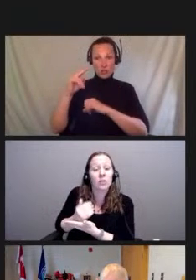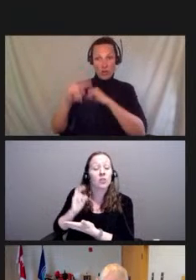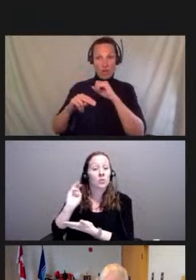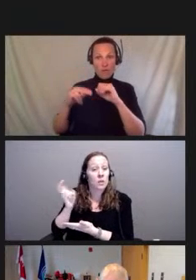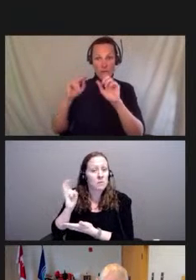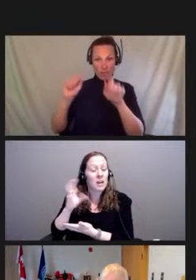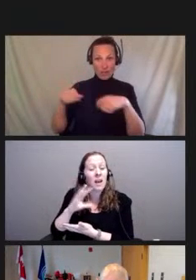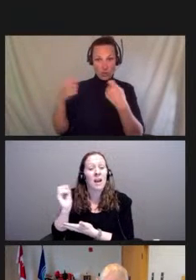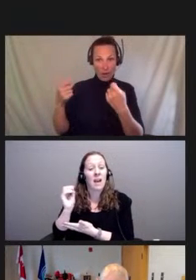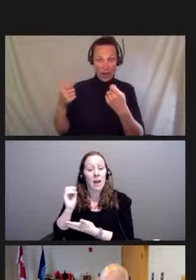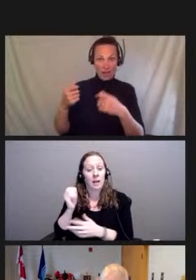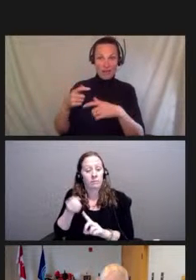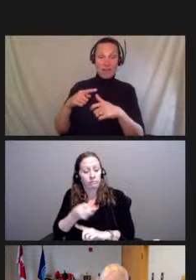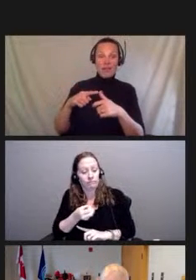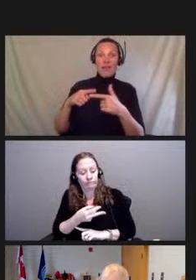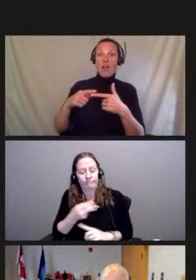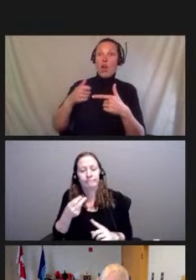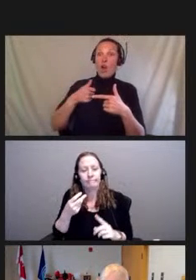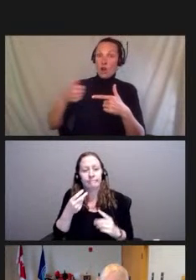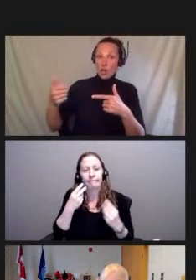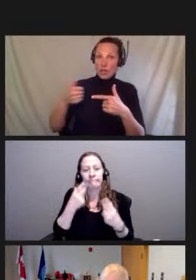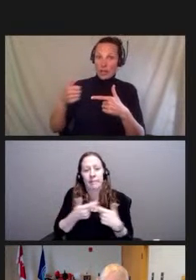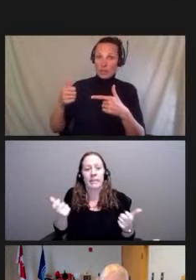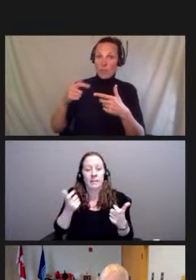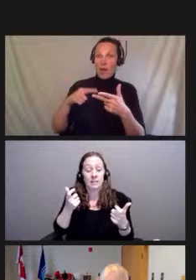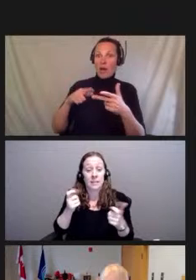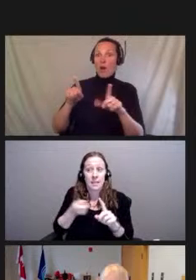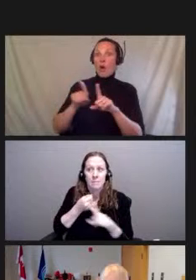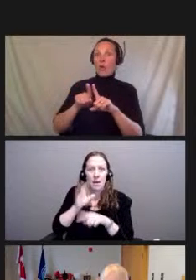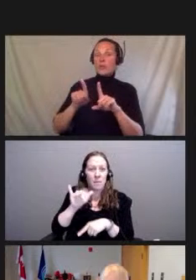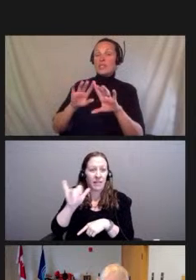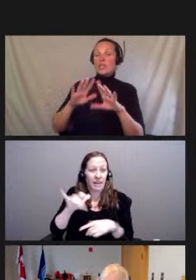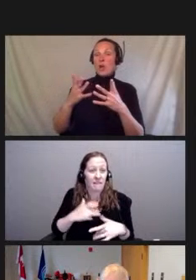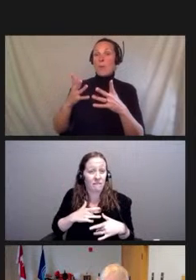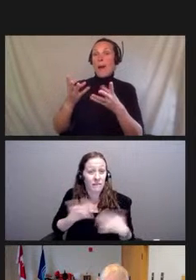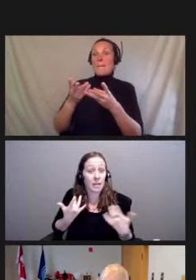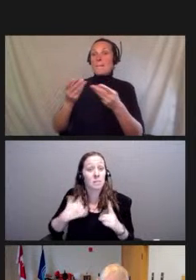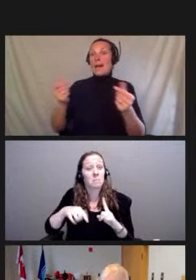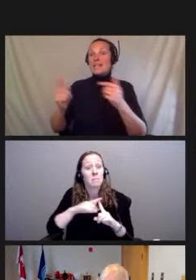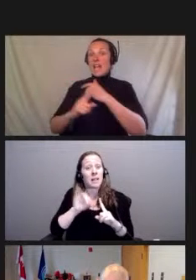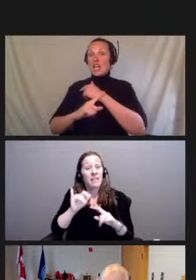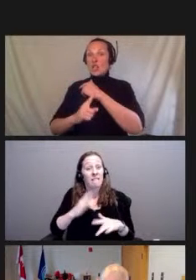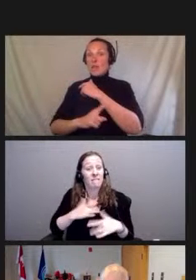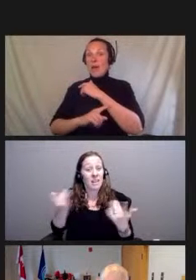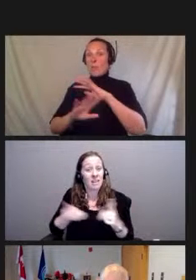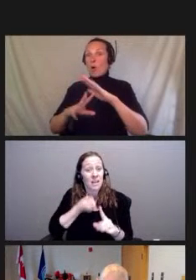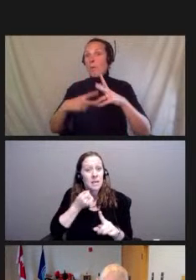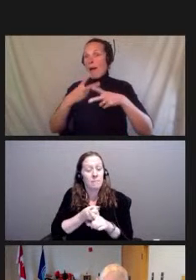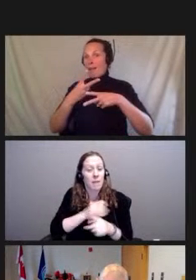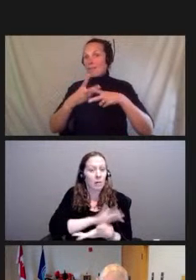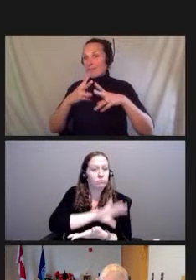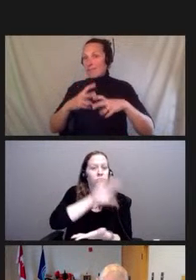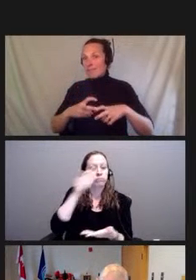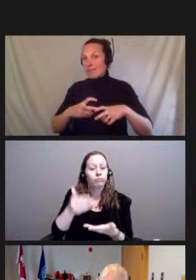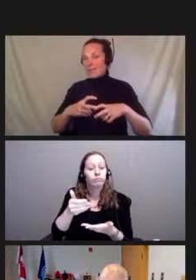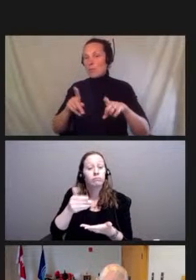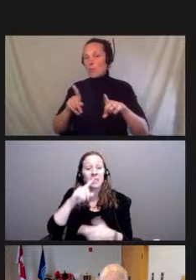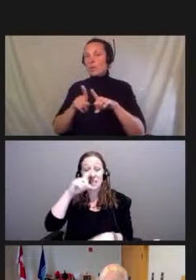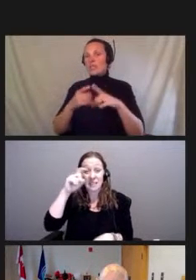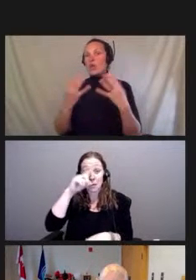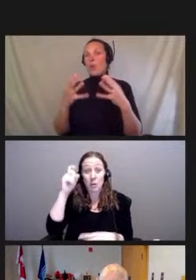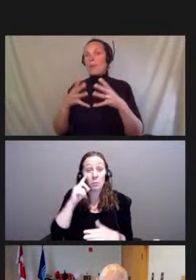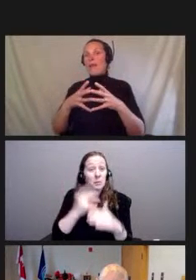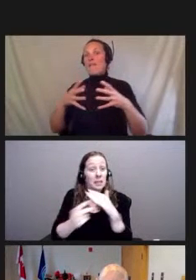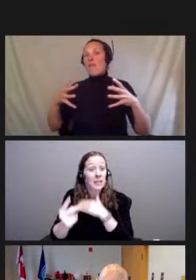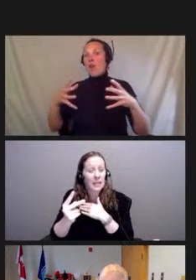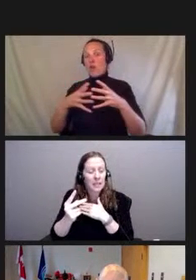of materials impacted by these events, as well as the amount of waste generated. Summers are predicted to get hotter, which is a risk to